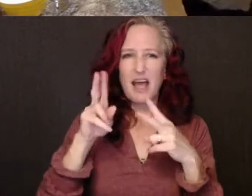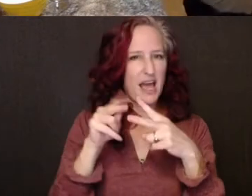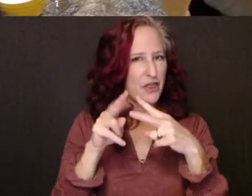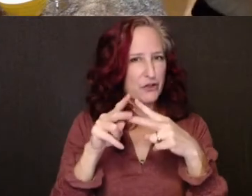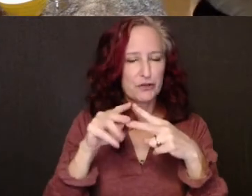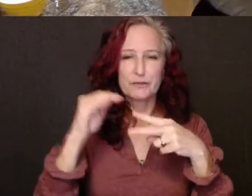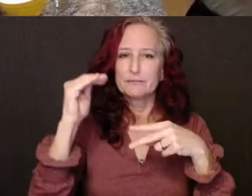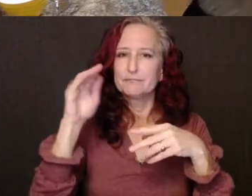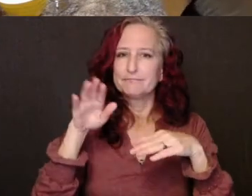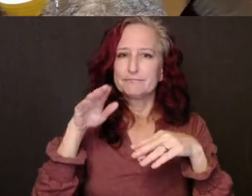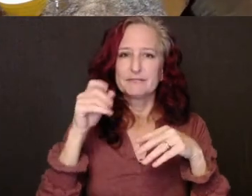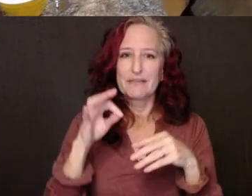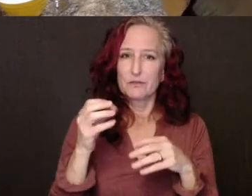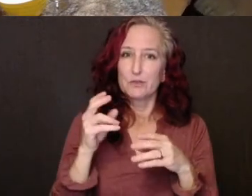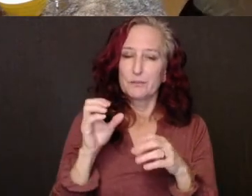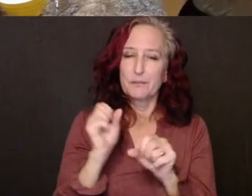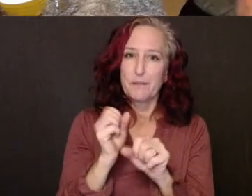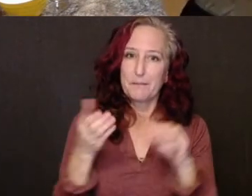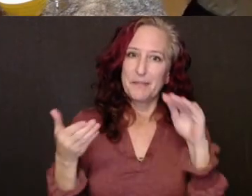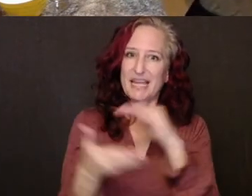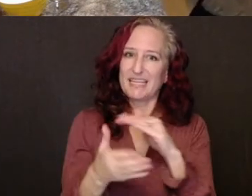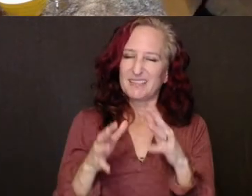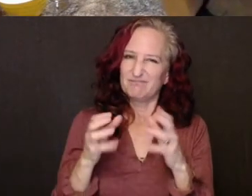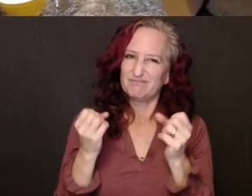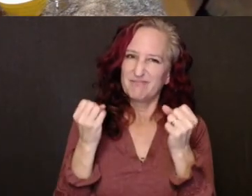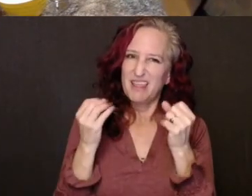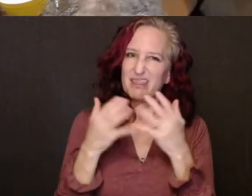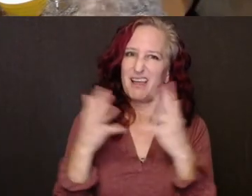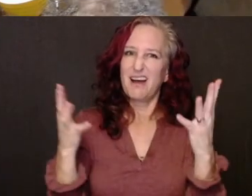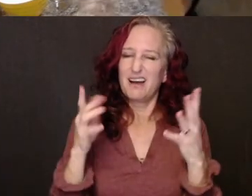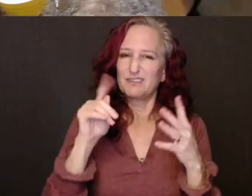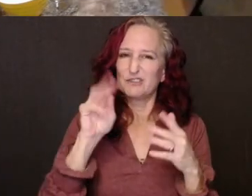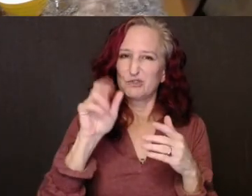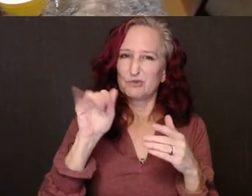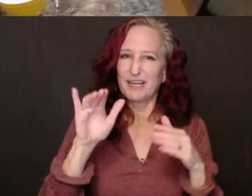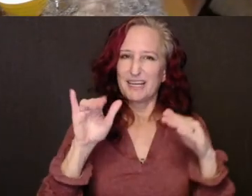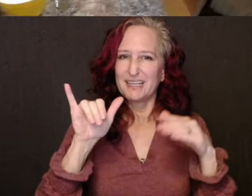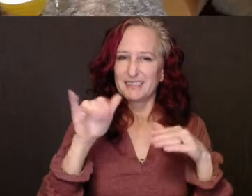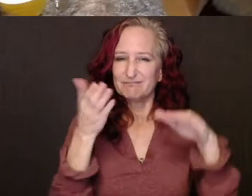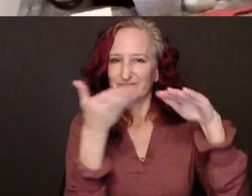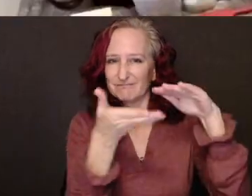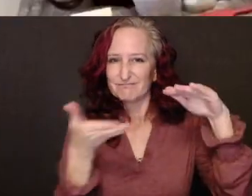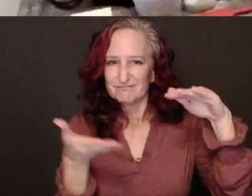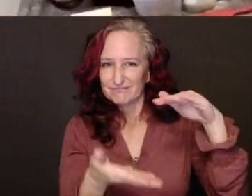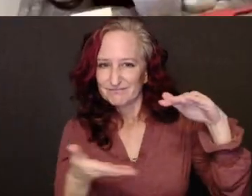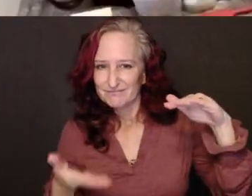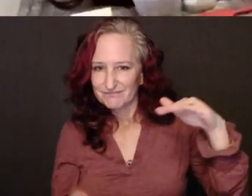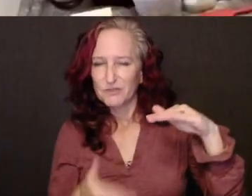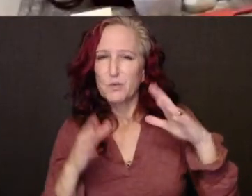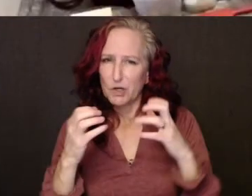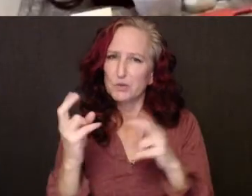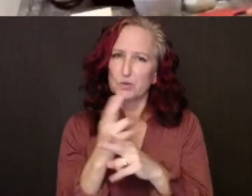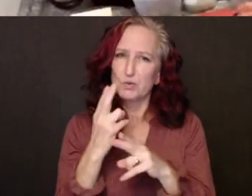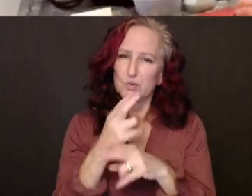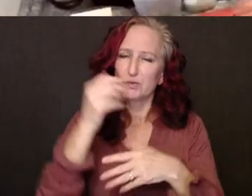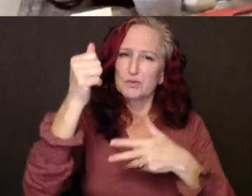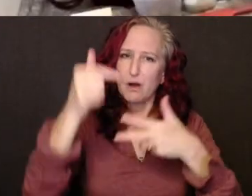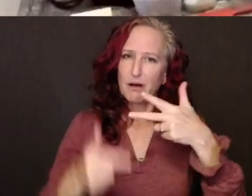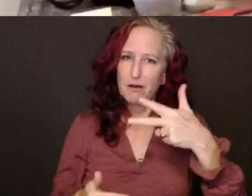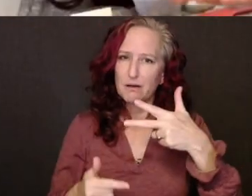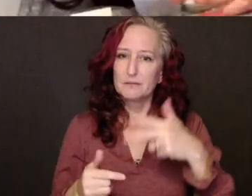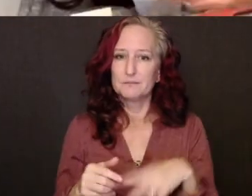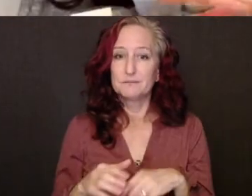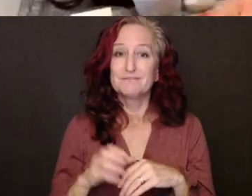question. And so see you later. Bye, Lauren. Thank you. You can definitely